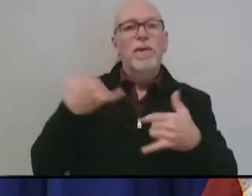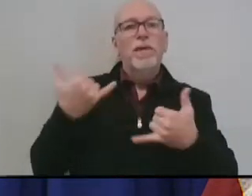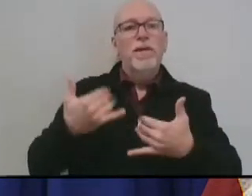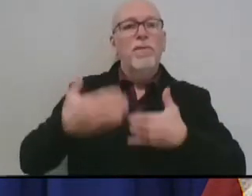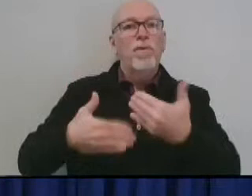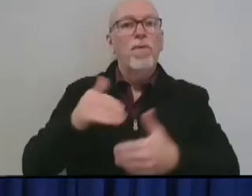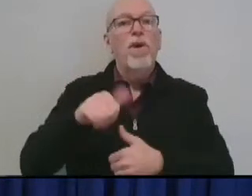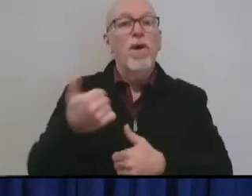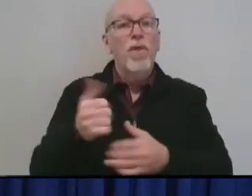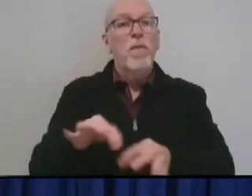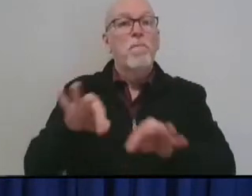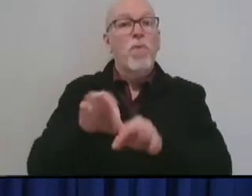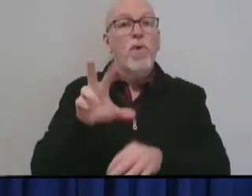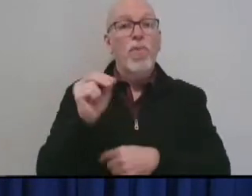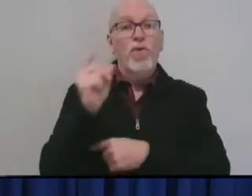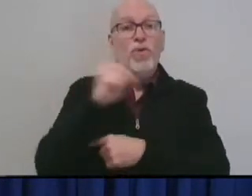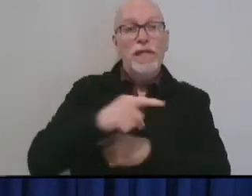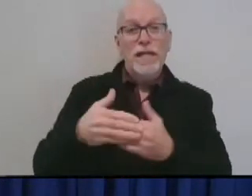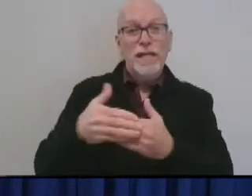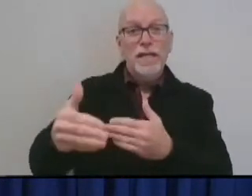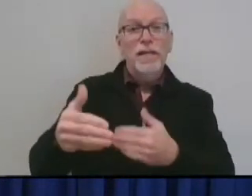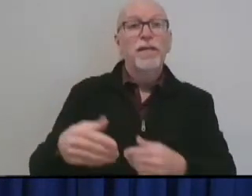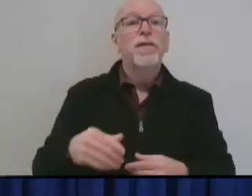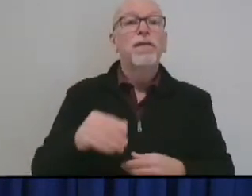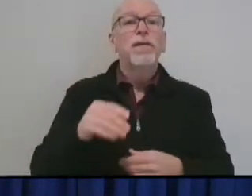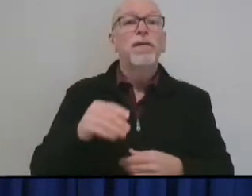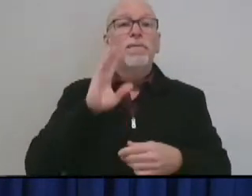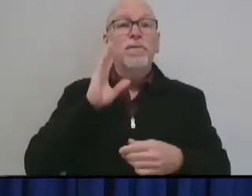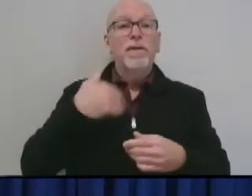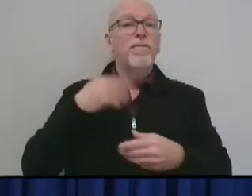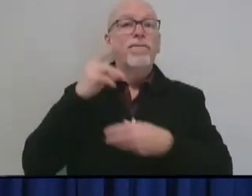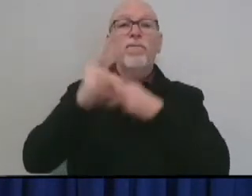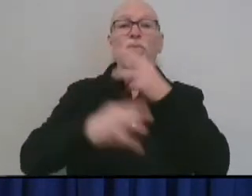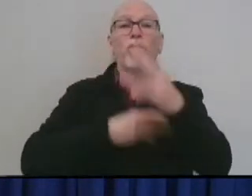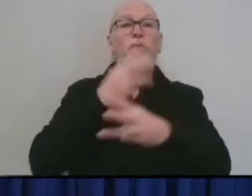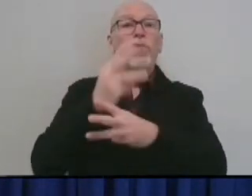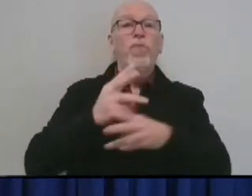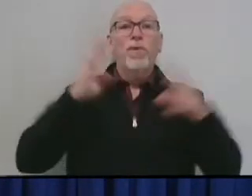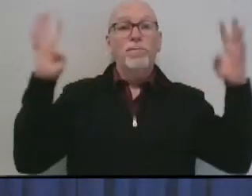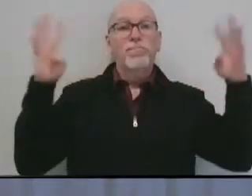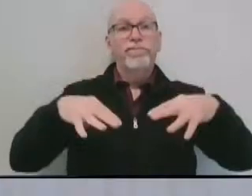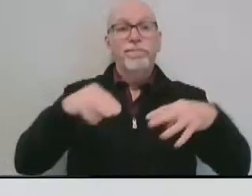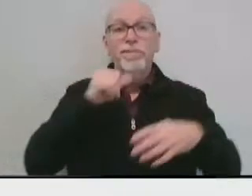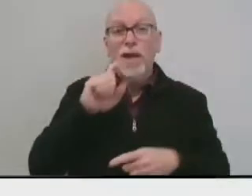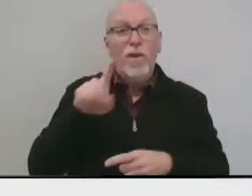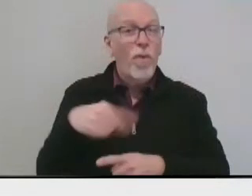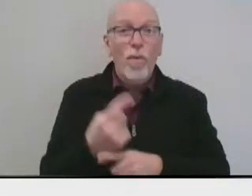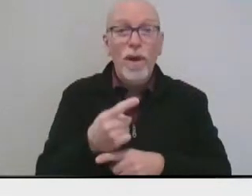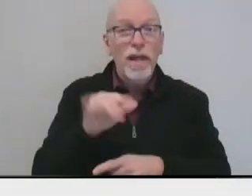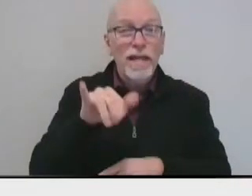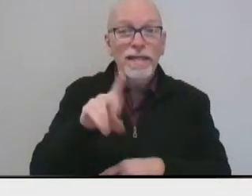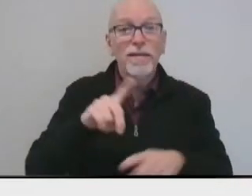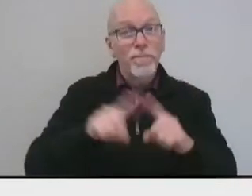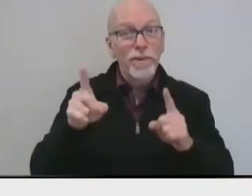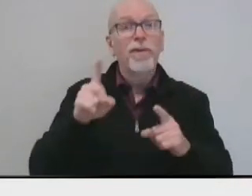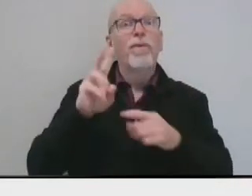30-day period. We're going to have the eyes of the world, not just Hoosier eyes upon us, but we're going to have the eyes of the